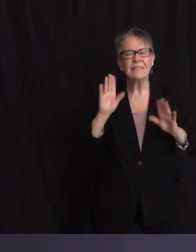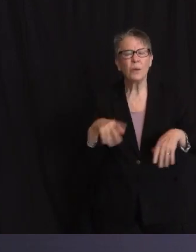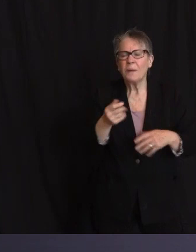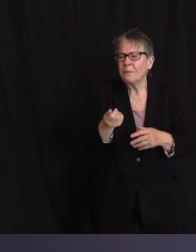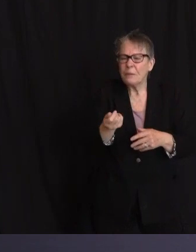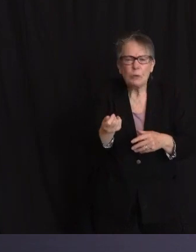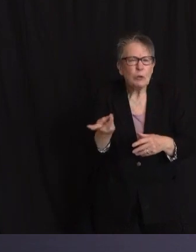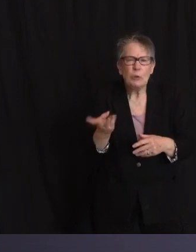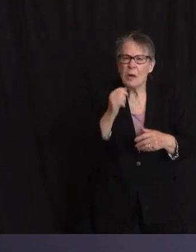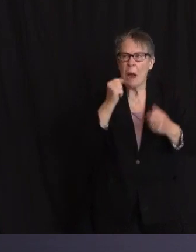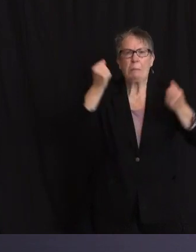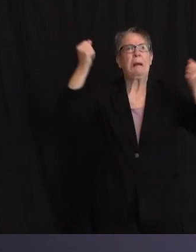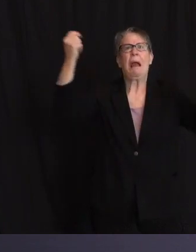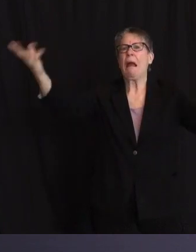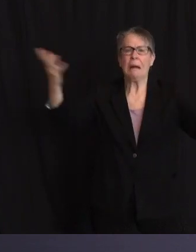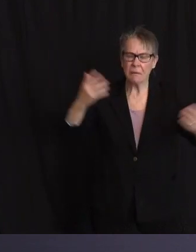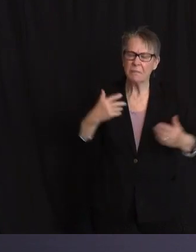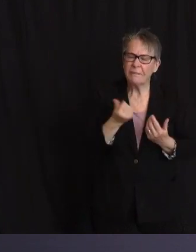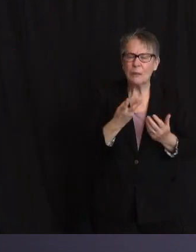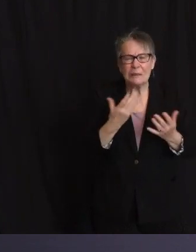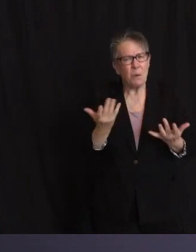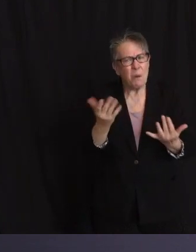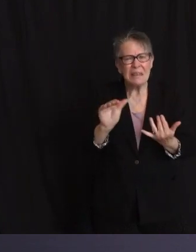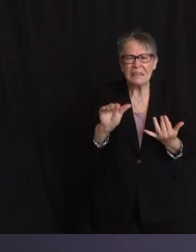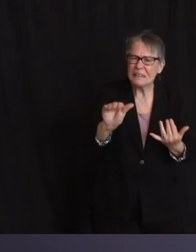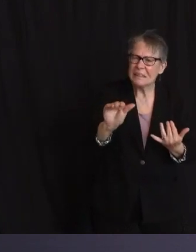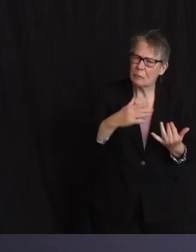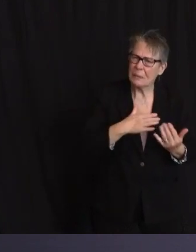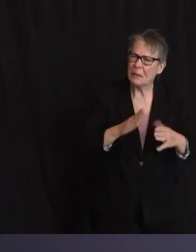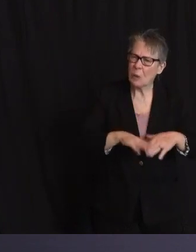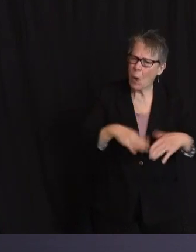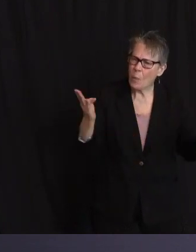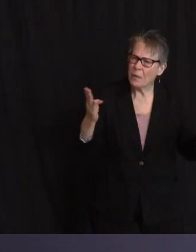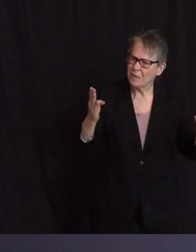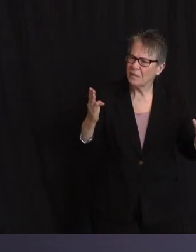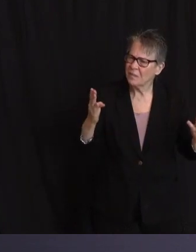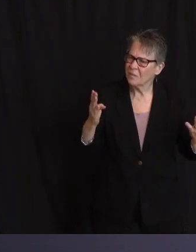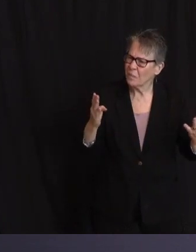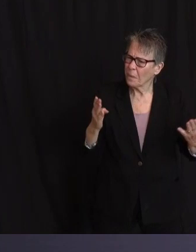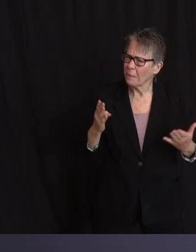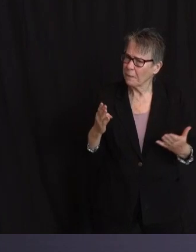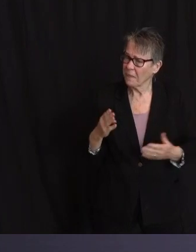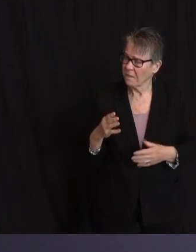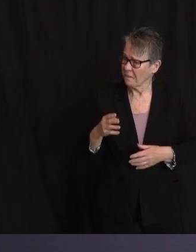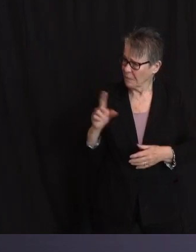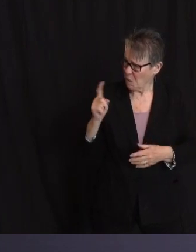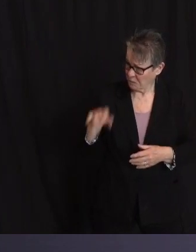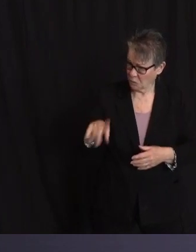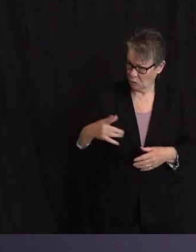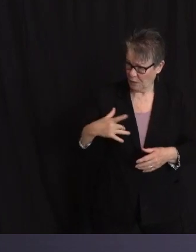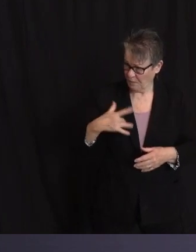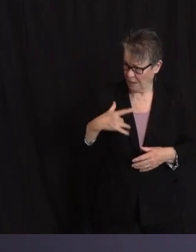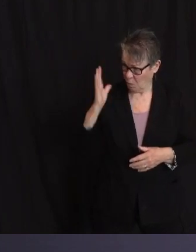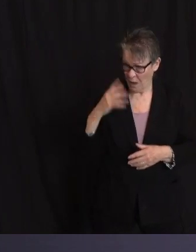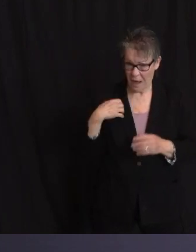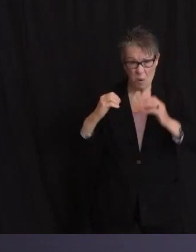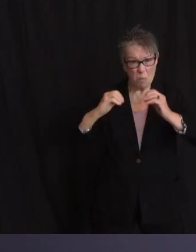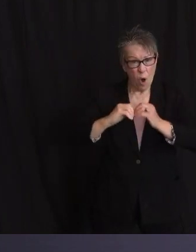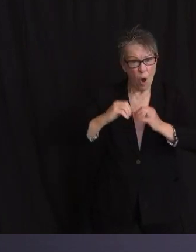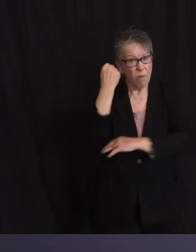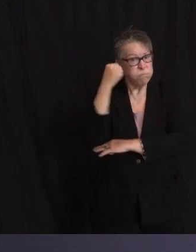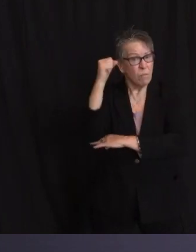as New Jersey. And then finally, just to confirm, the hospital admission data that we're now getting, that we had asked about